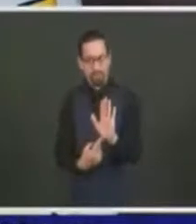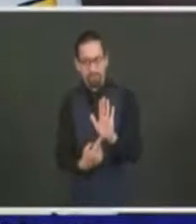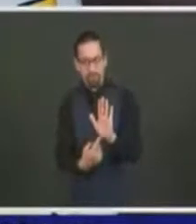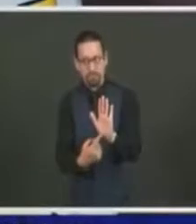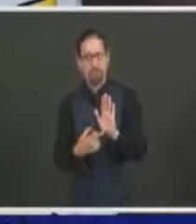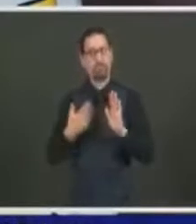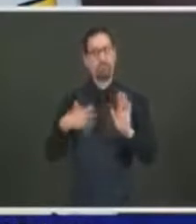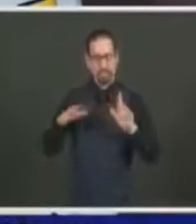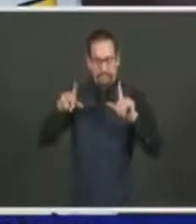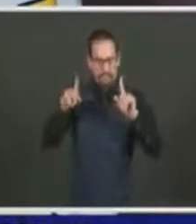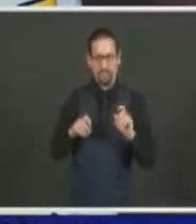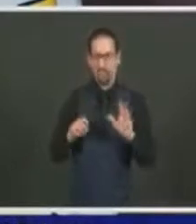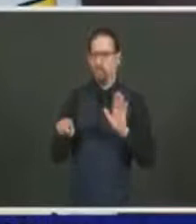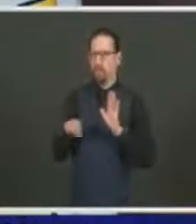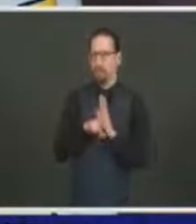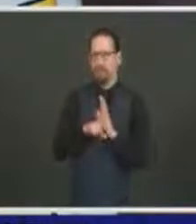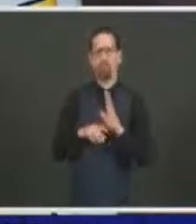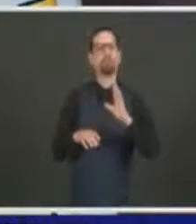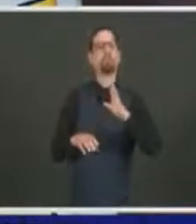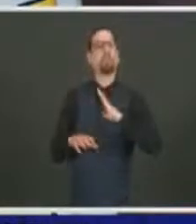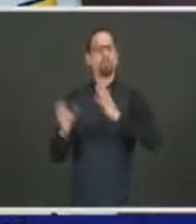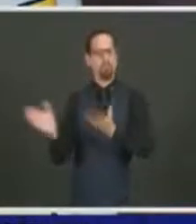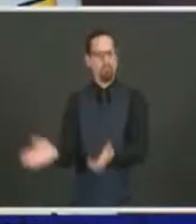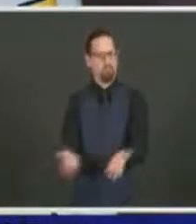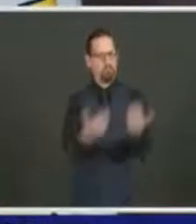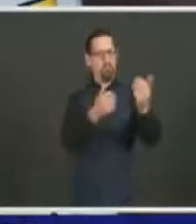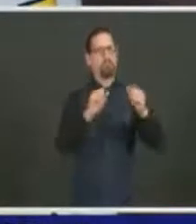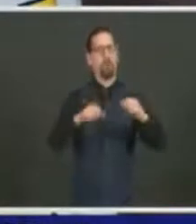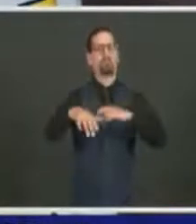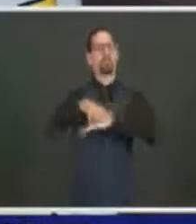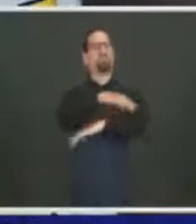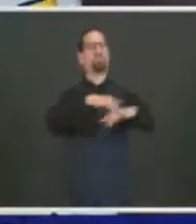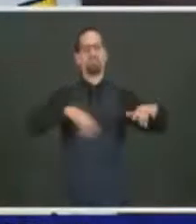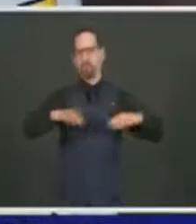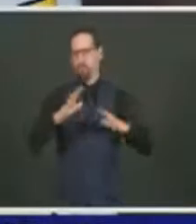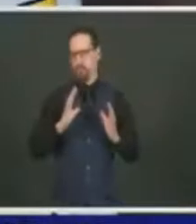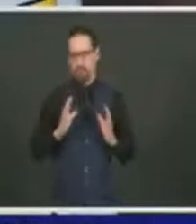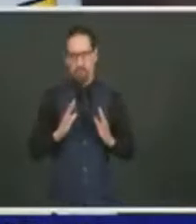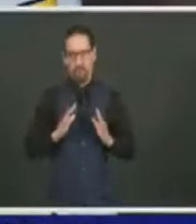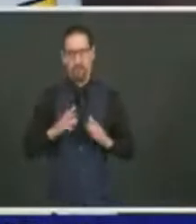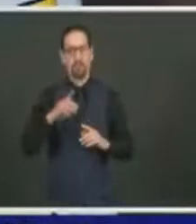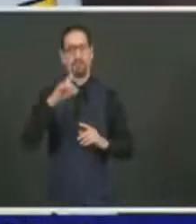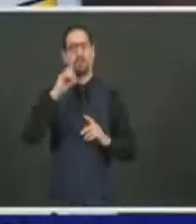test in your home state within the past 72 hours.